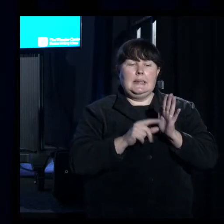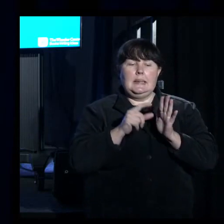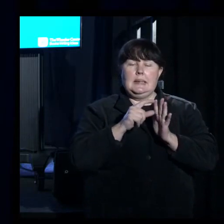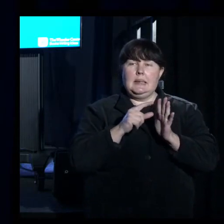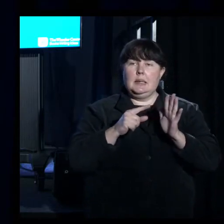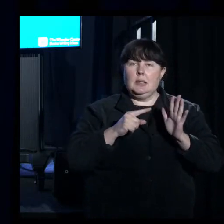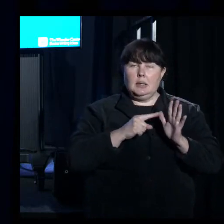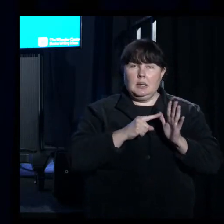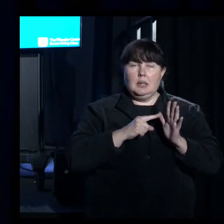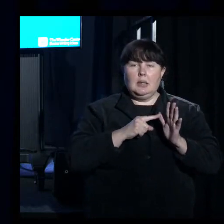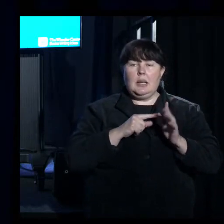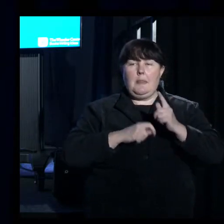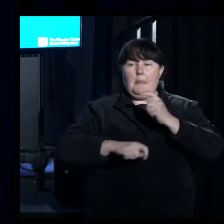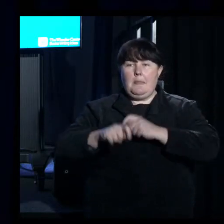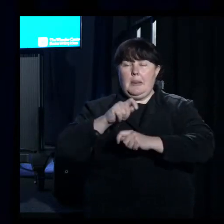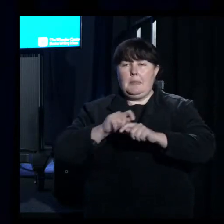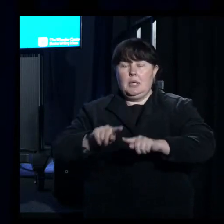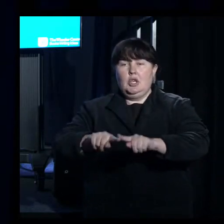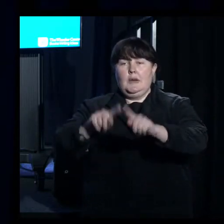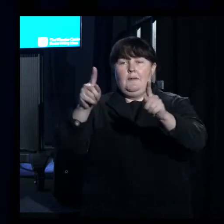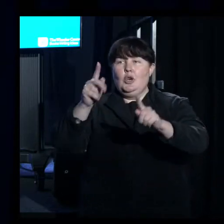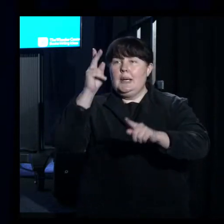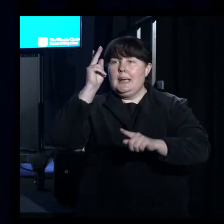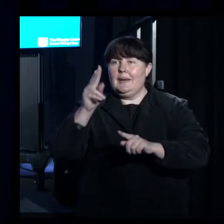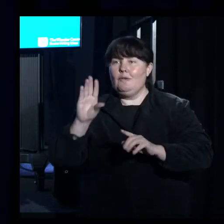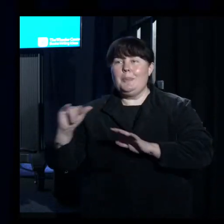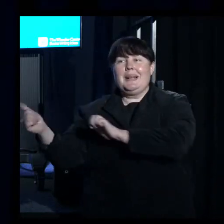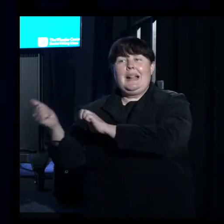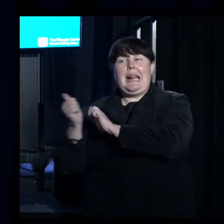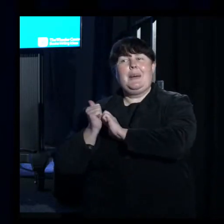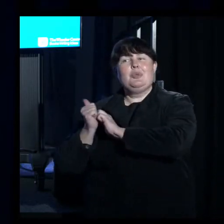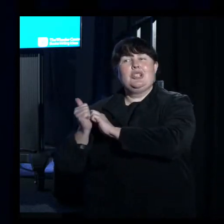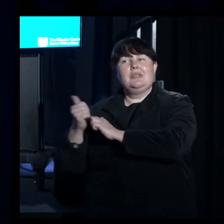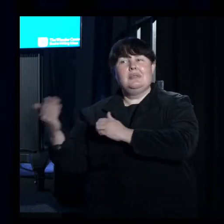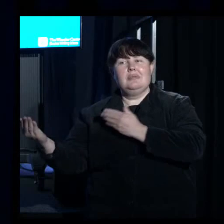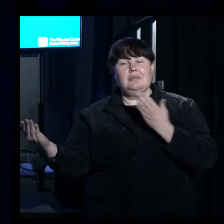in that collaborative process, but this is what I started with.